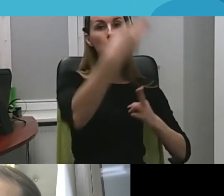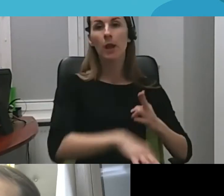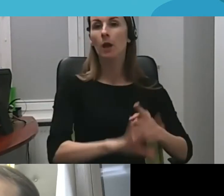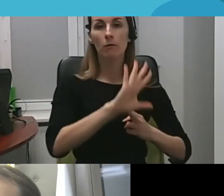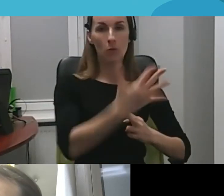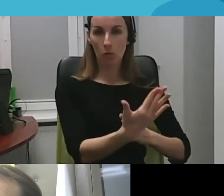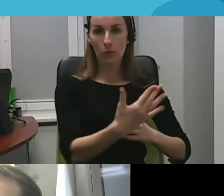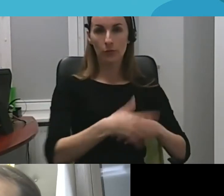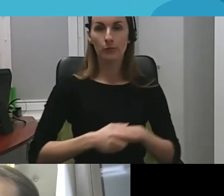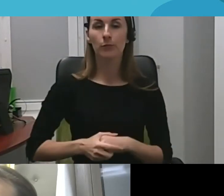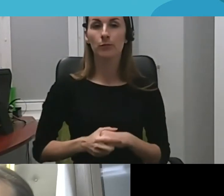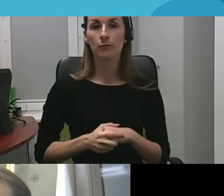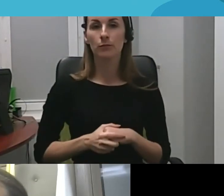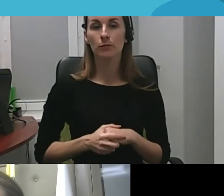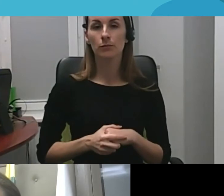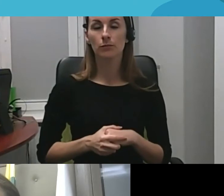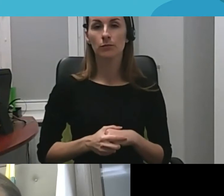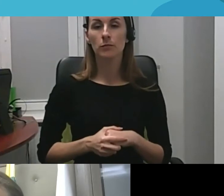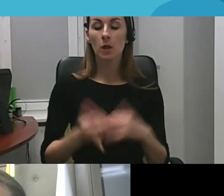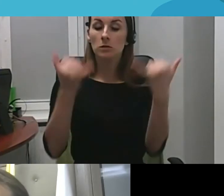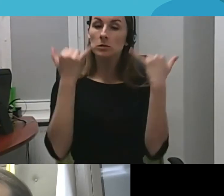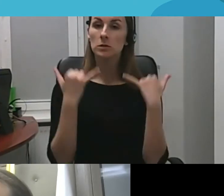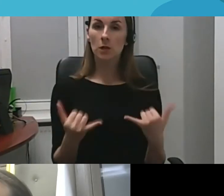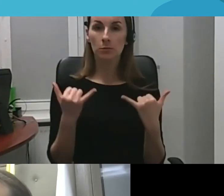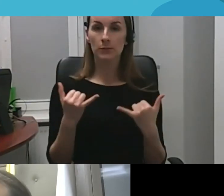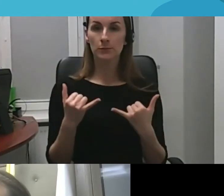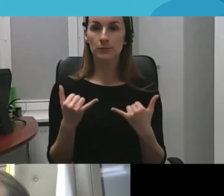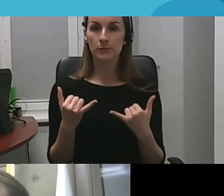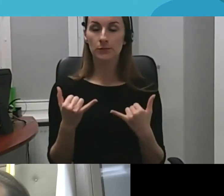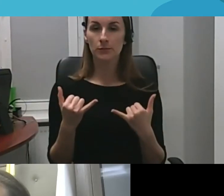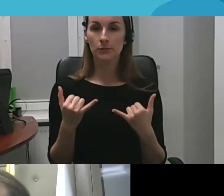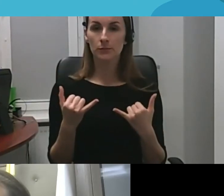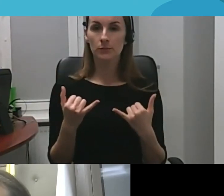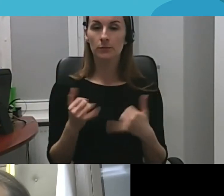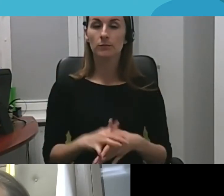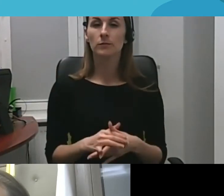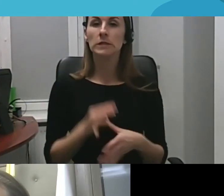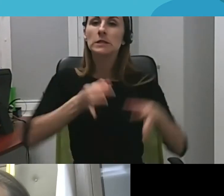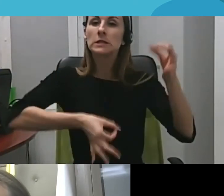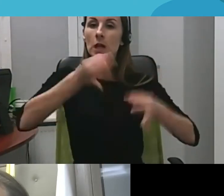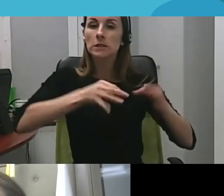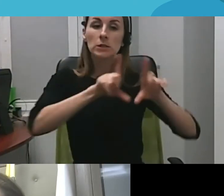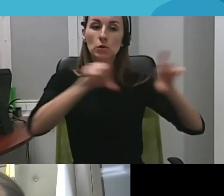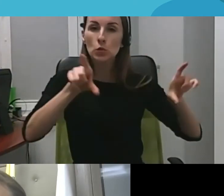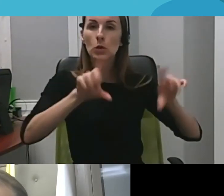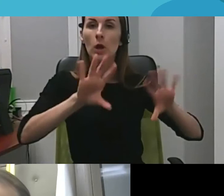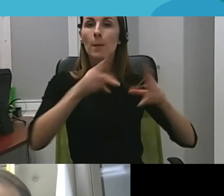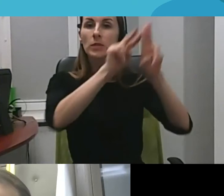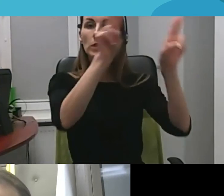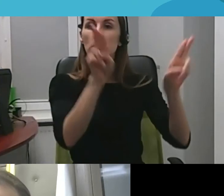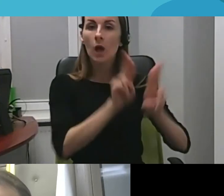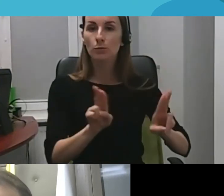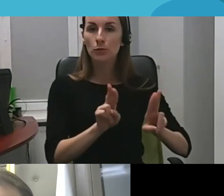tribunal like International Criminal Court could be used, or where in future any specific ad hoc